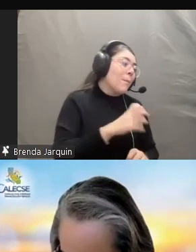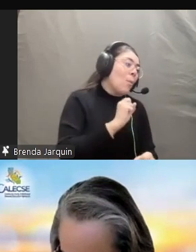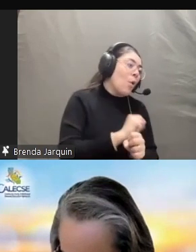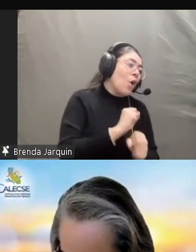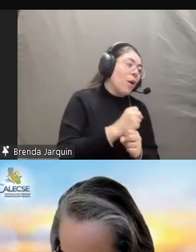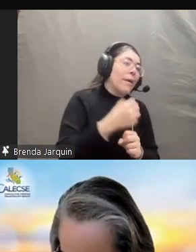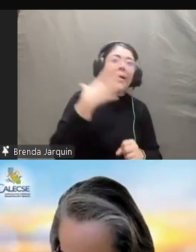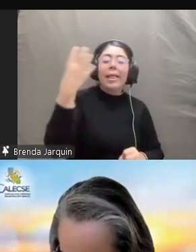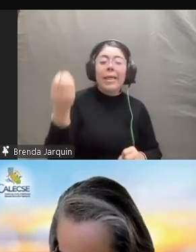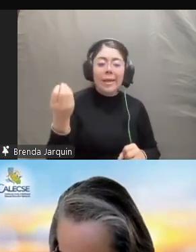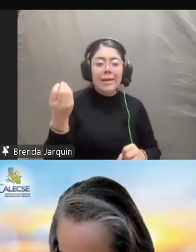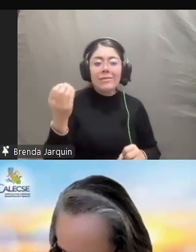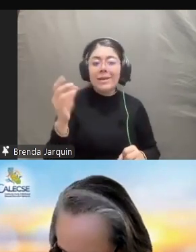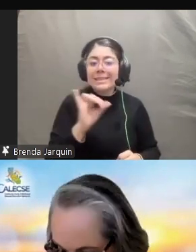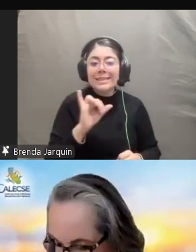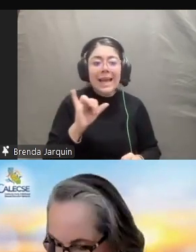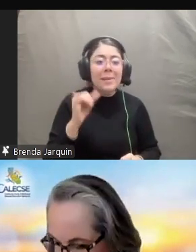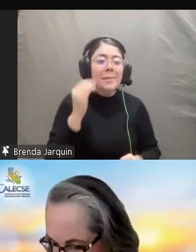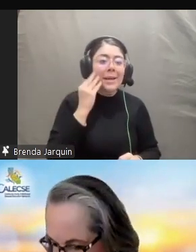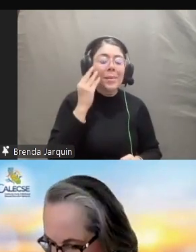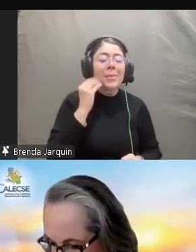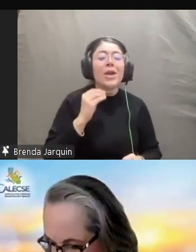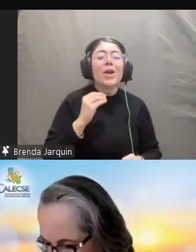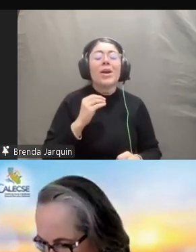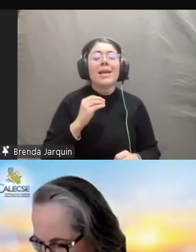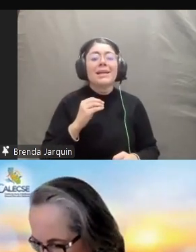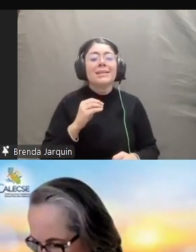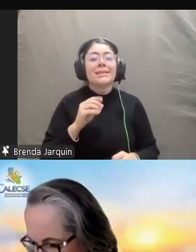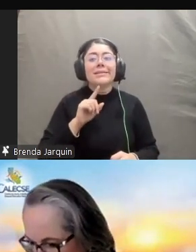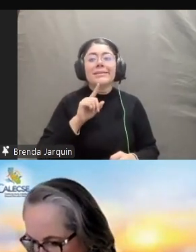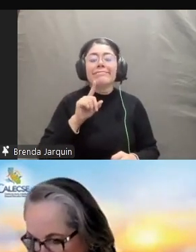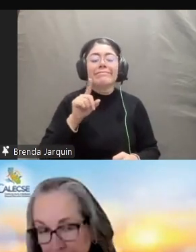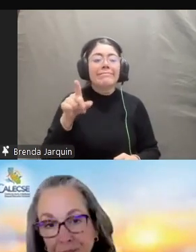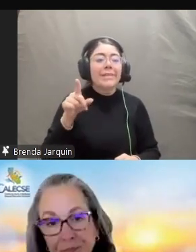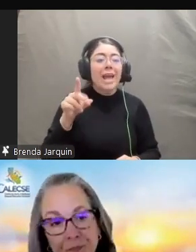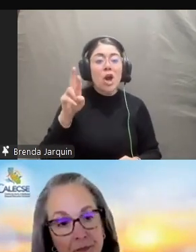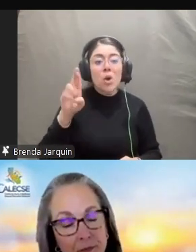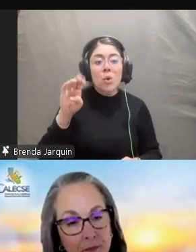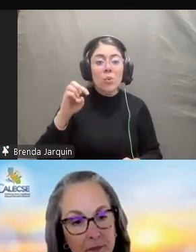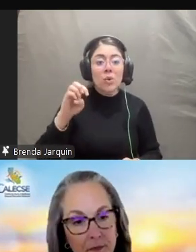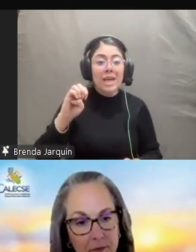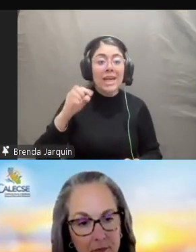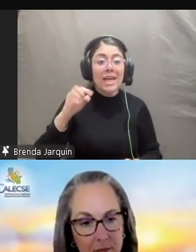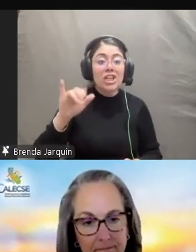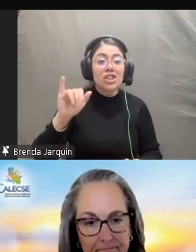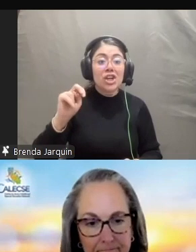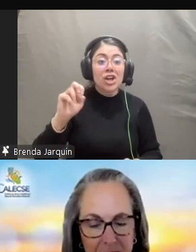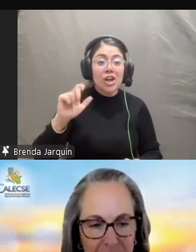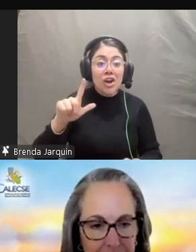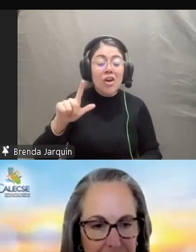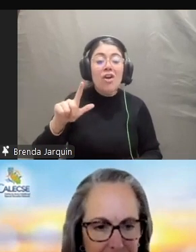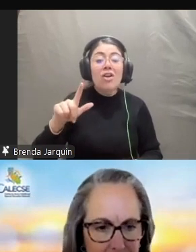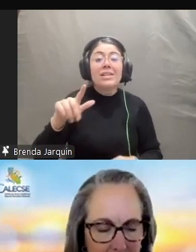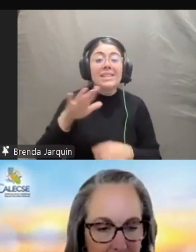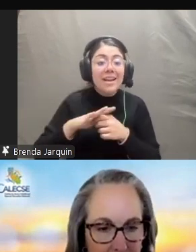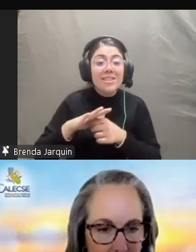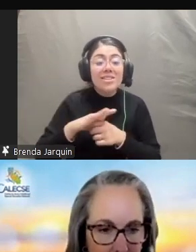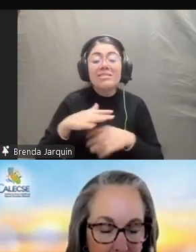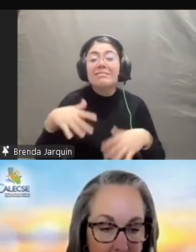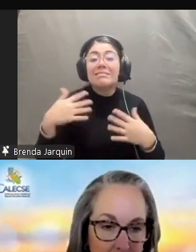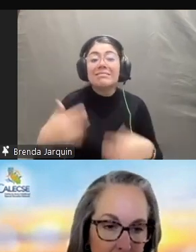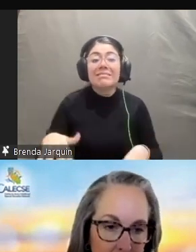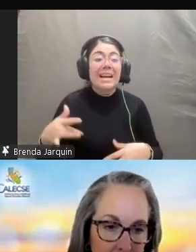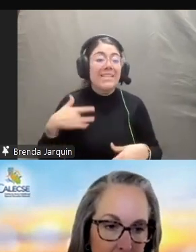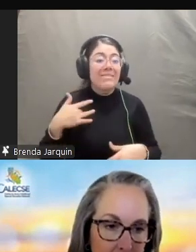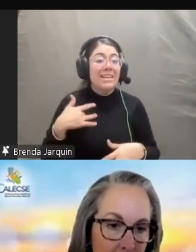centers and the administrators. And then we started feeling this little bit of a undercurrent of a